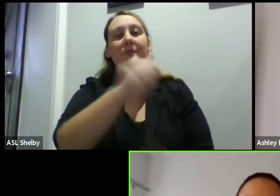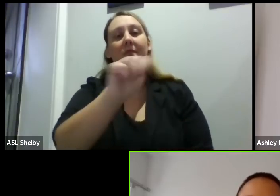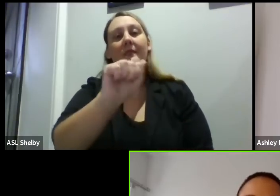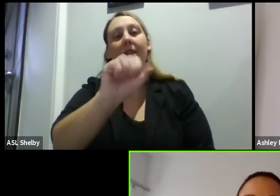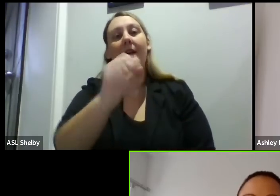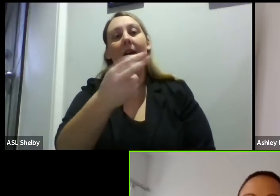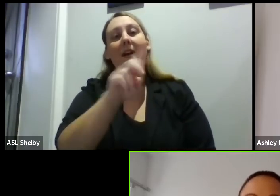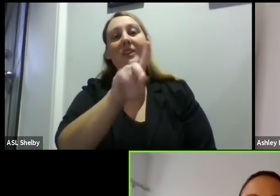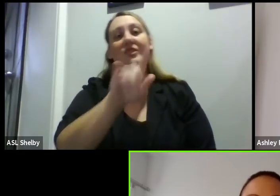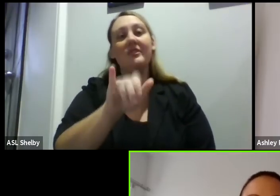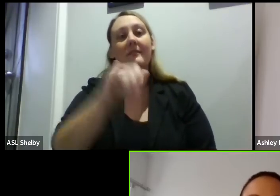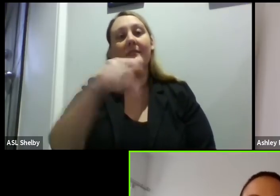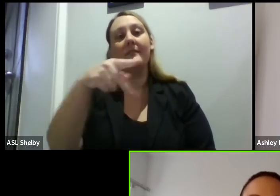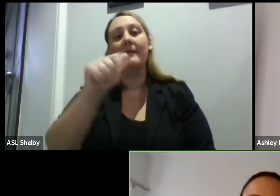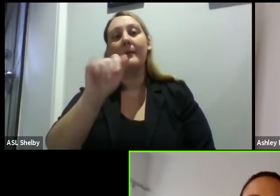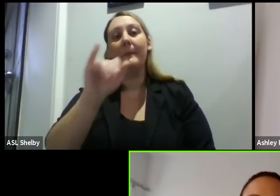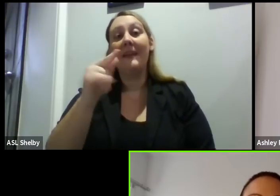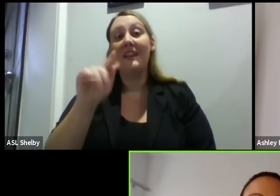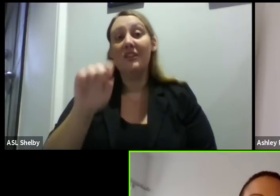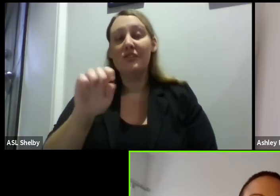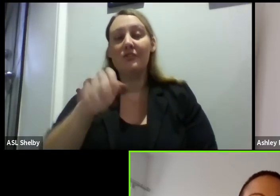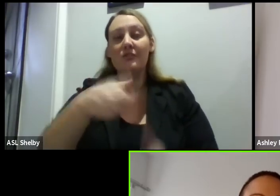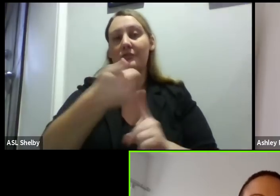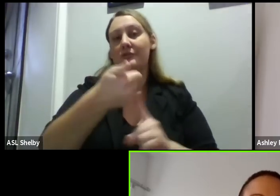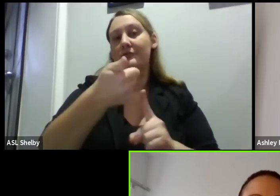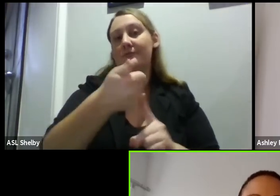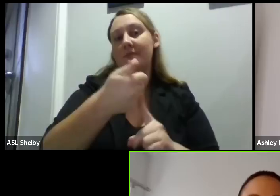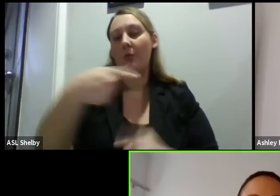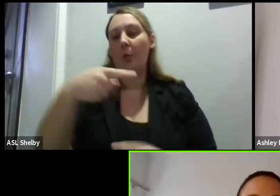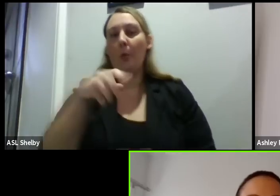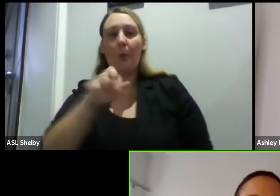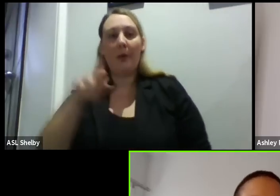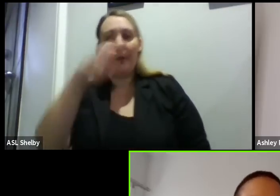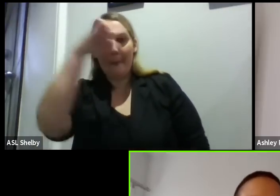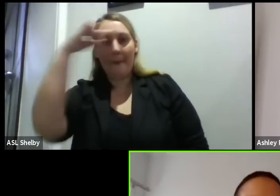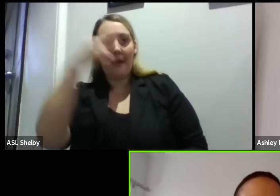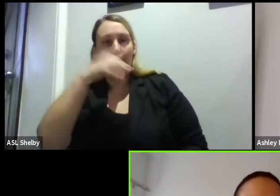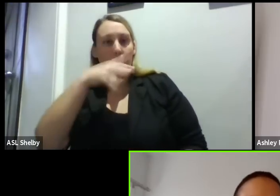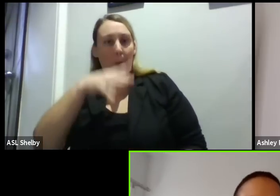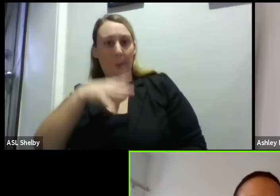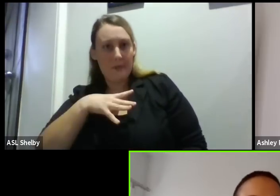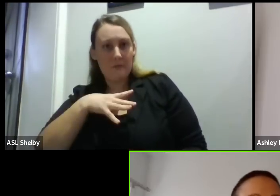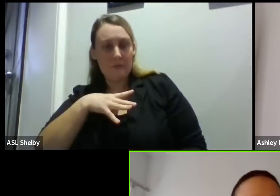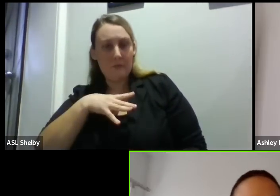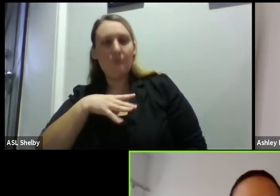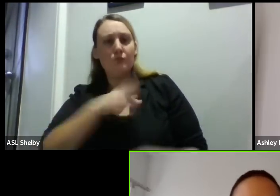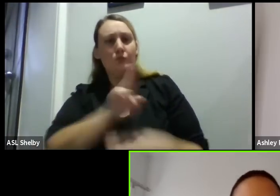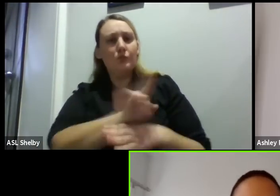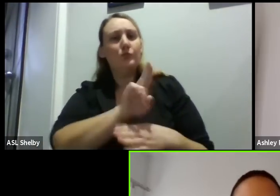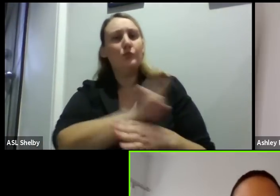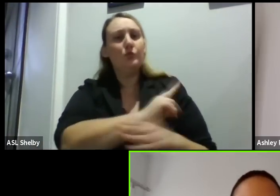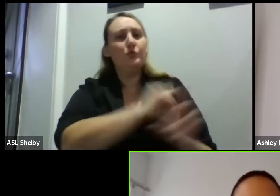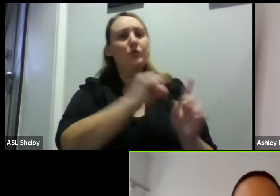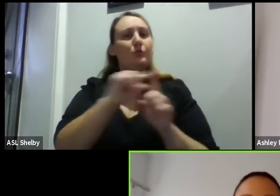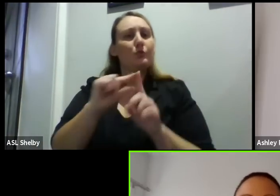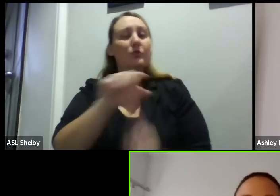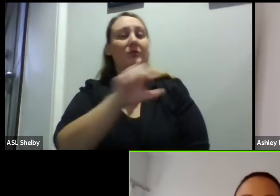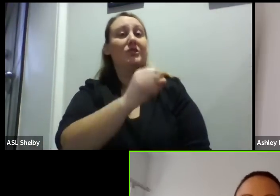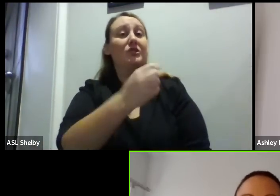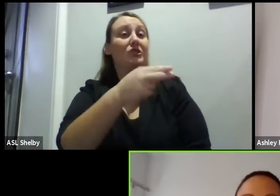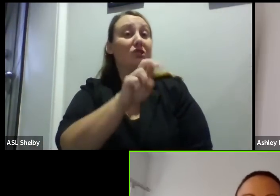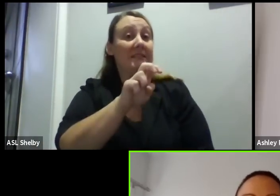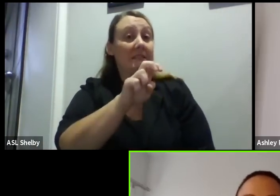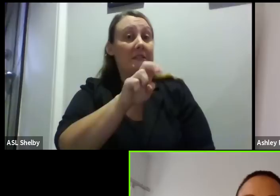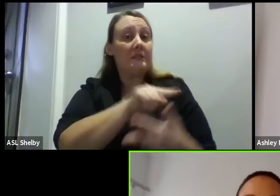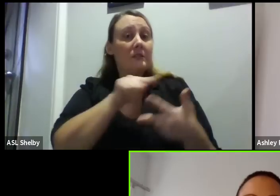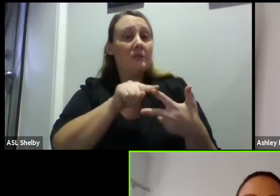Black woman living in New York City with pronouns she, her, and daddy.